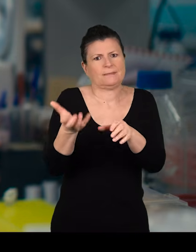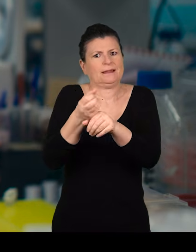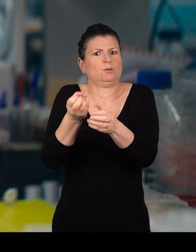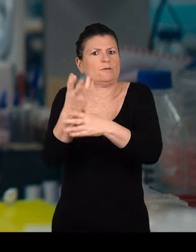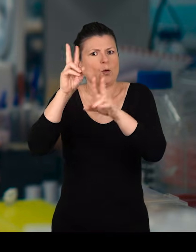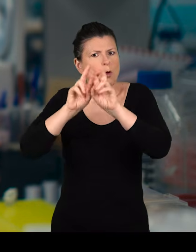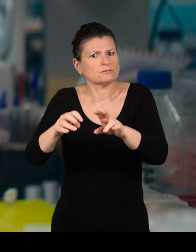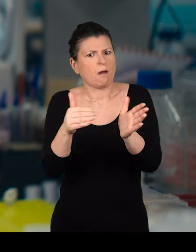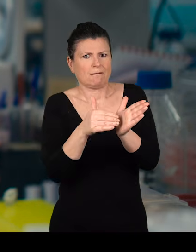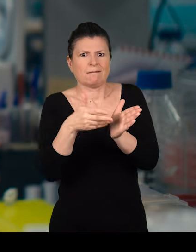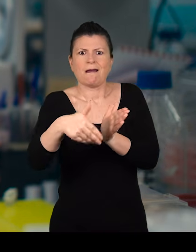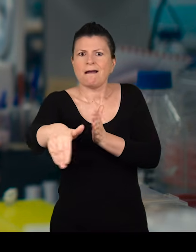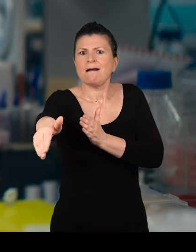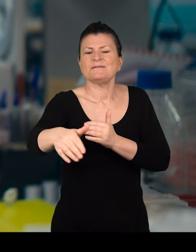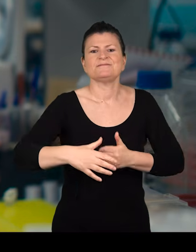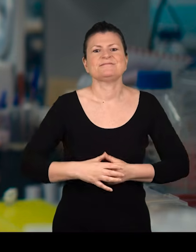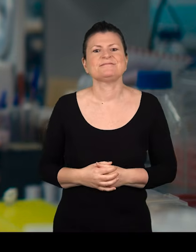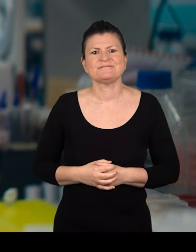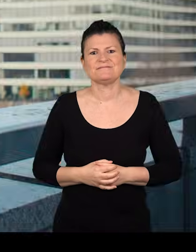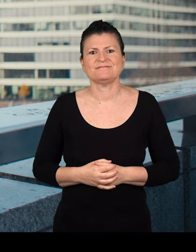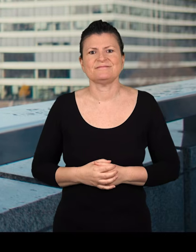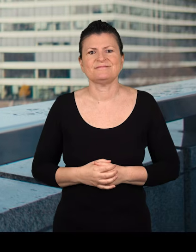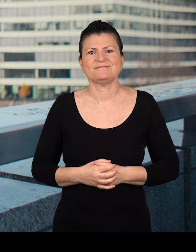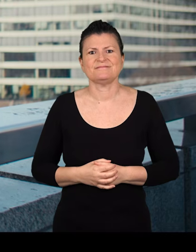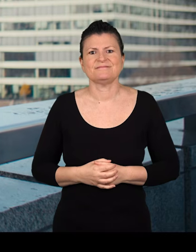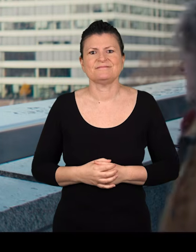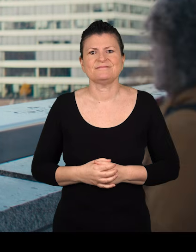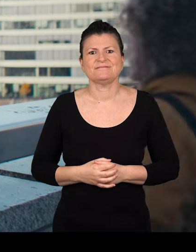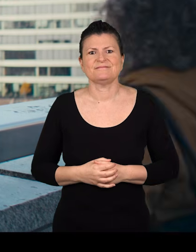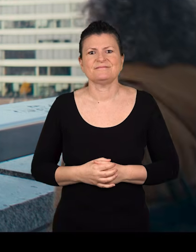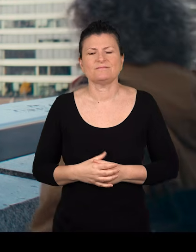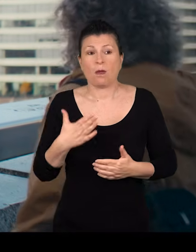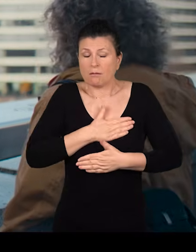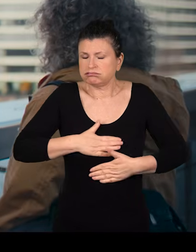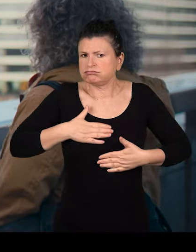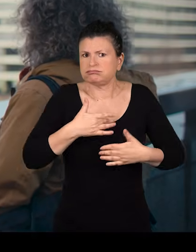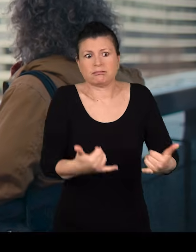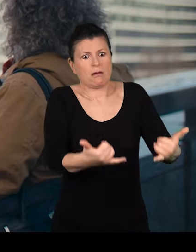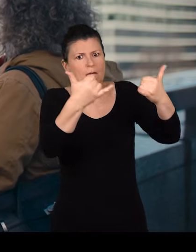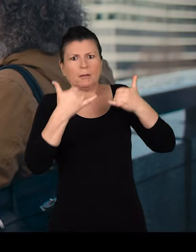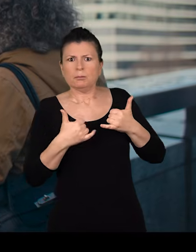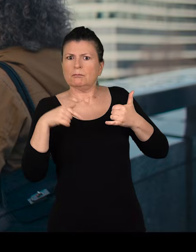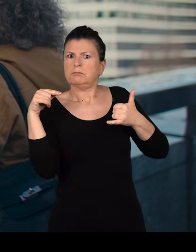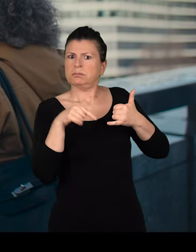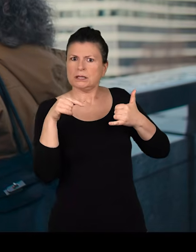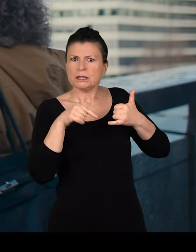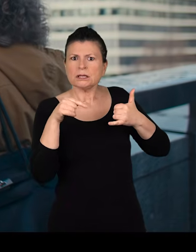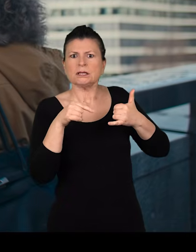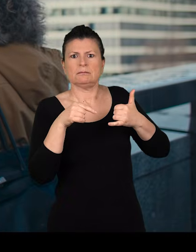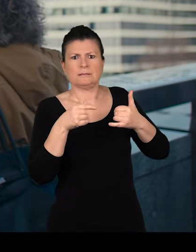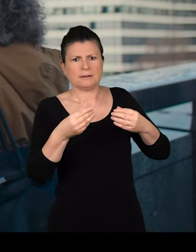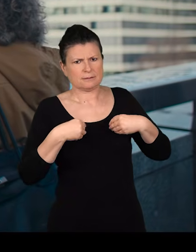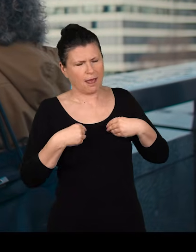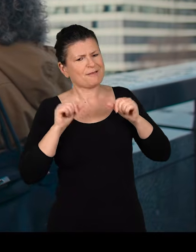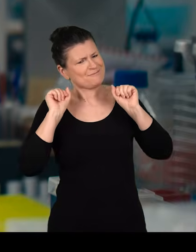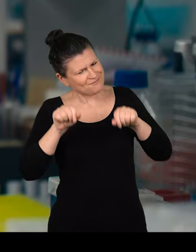great inspiration going forward for our future research. I'm very pleased to be awarded this prize,